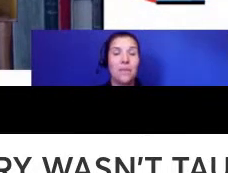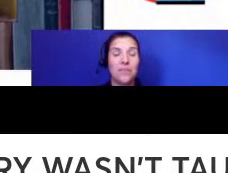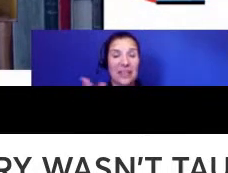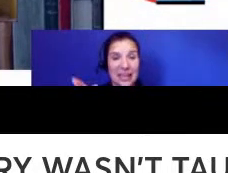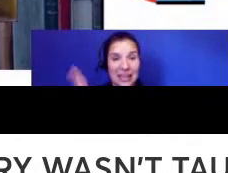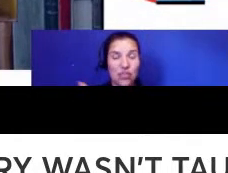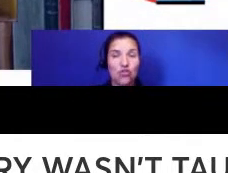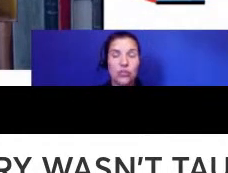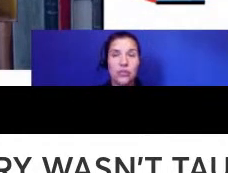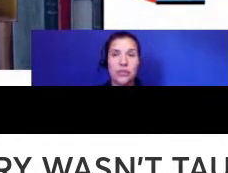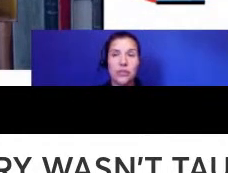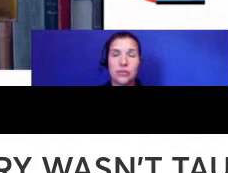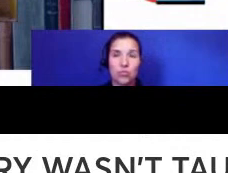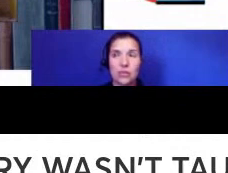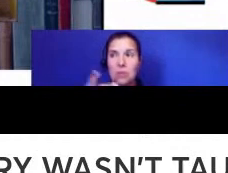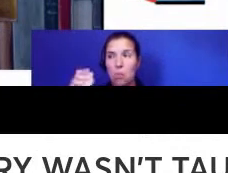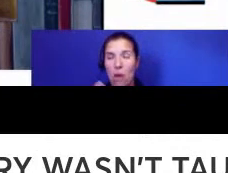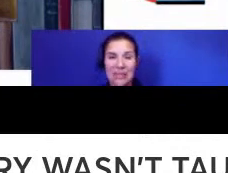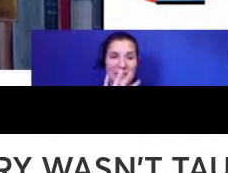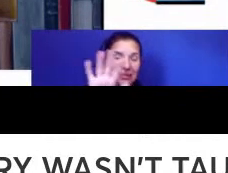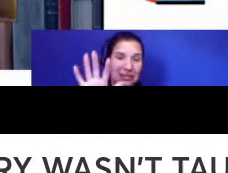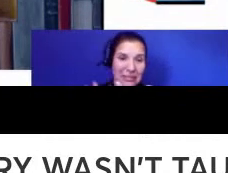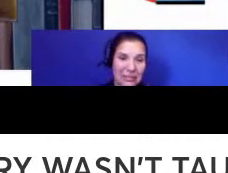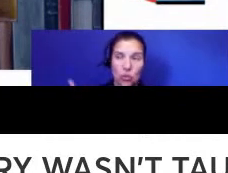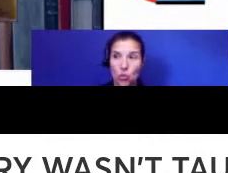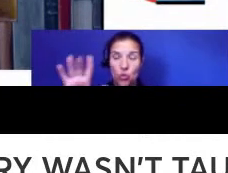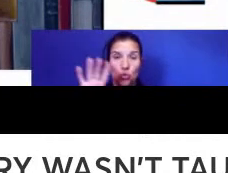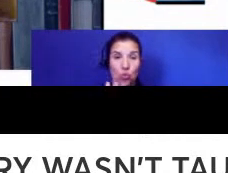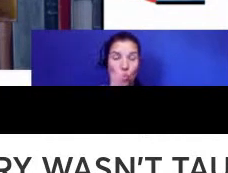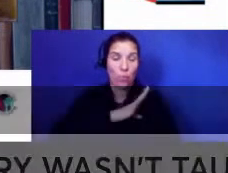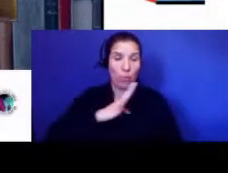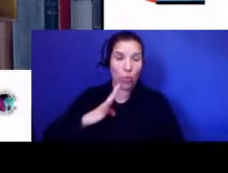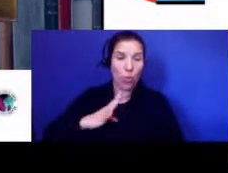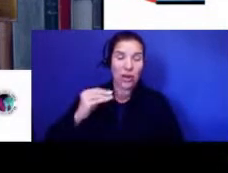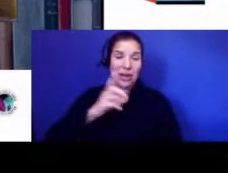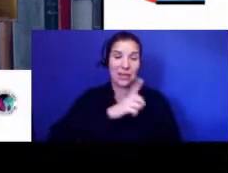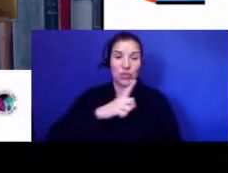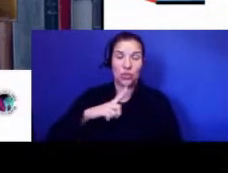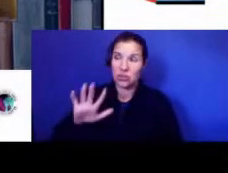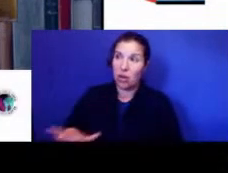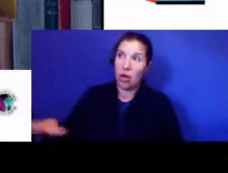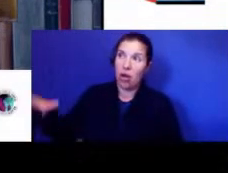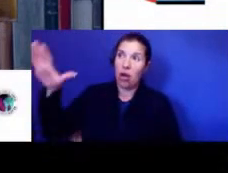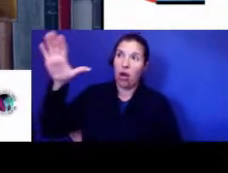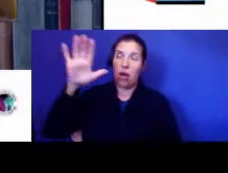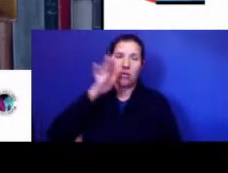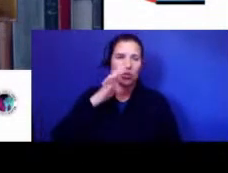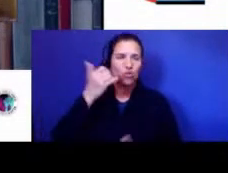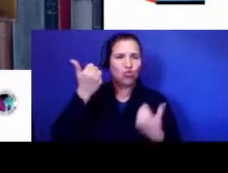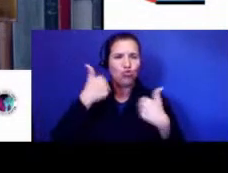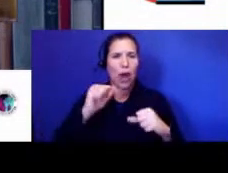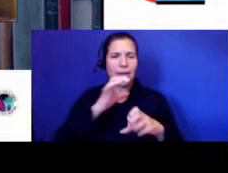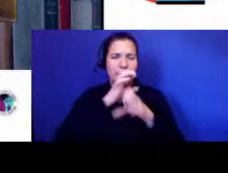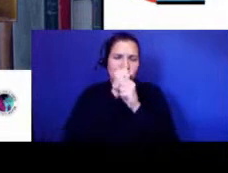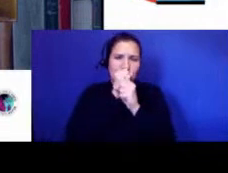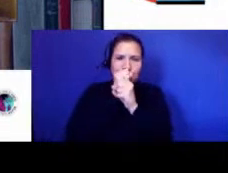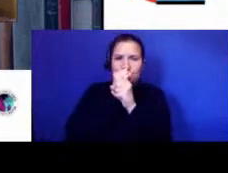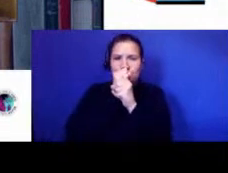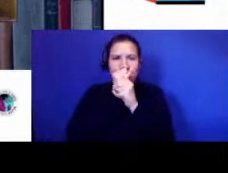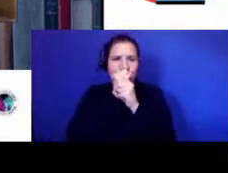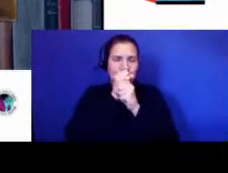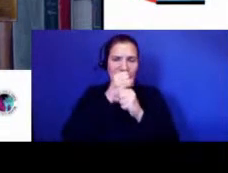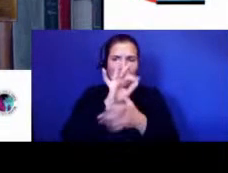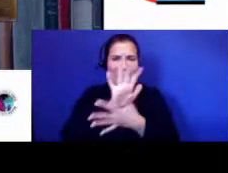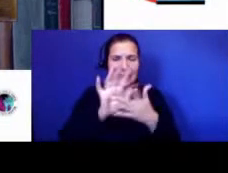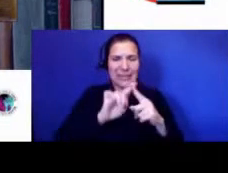practices, school boards and legislatures across the country sought to censor these so-called divisive